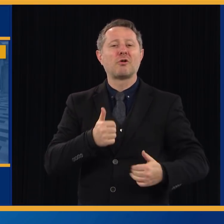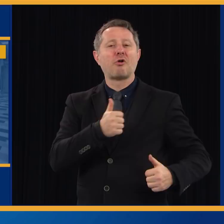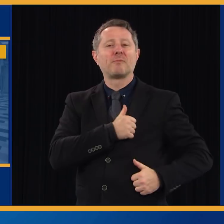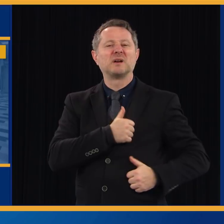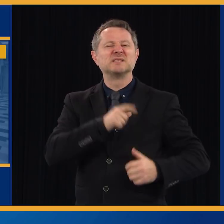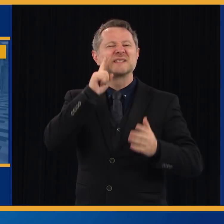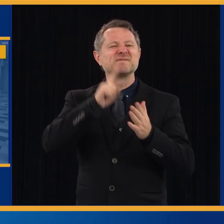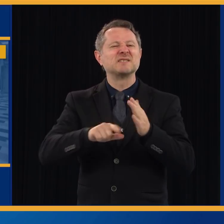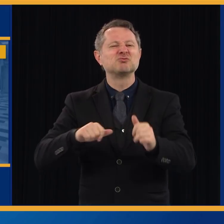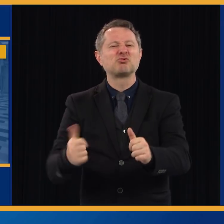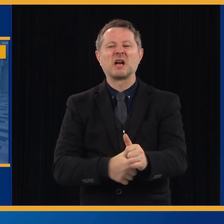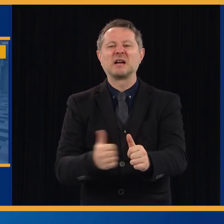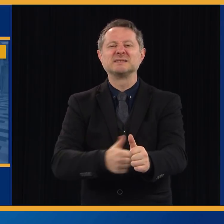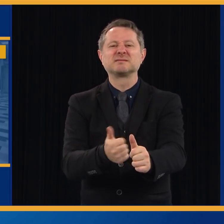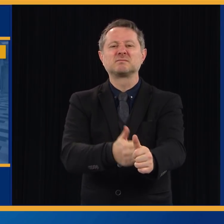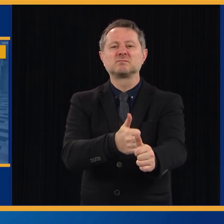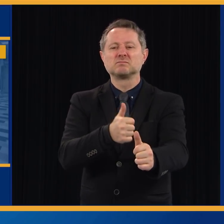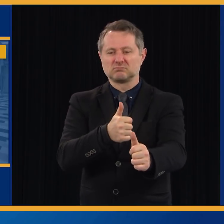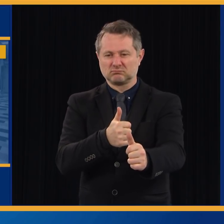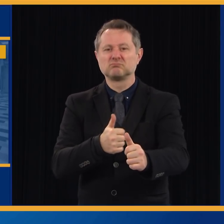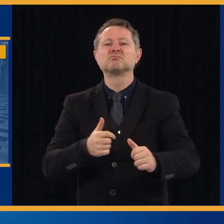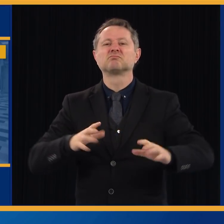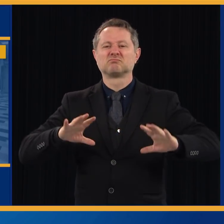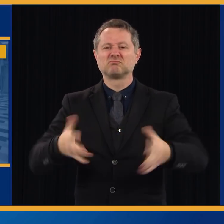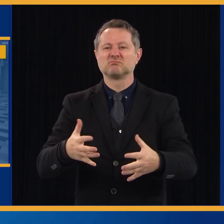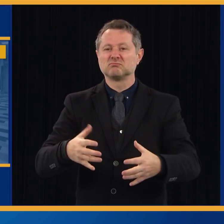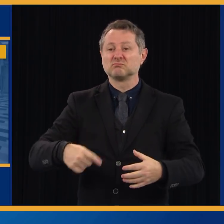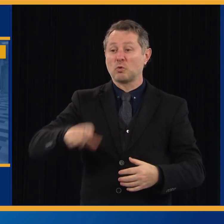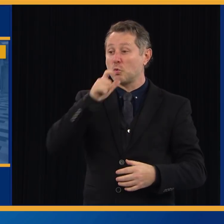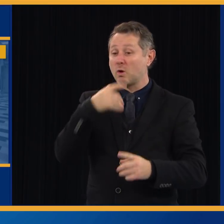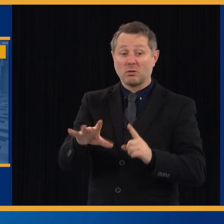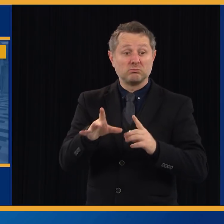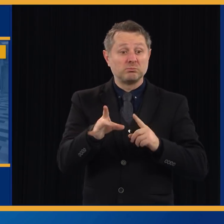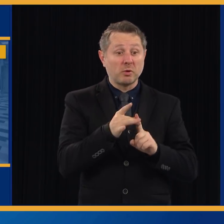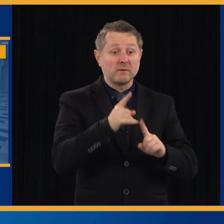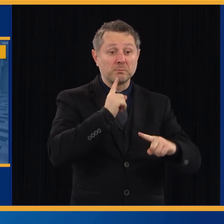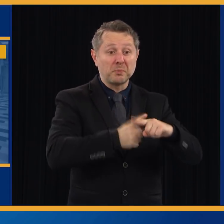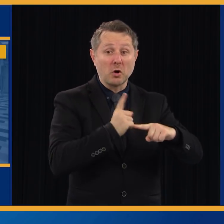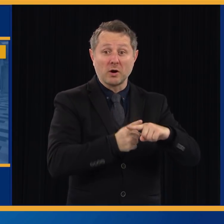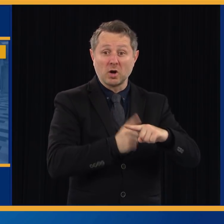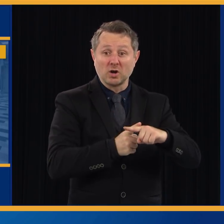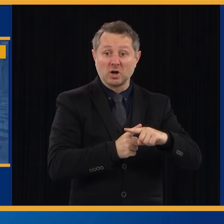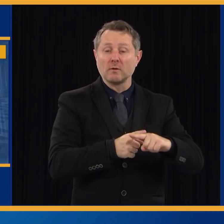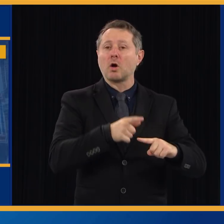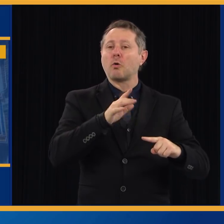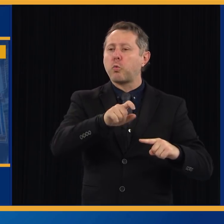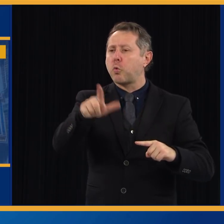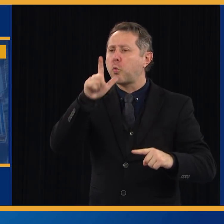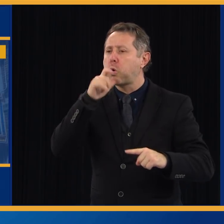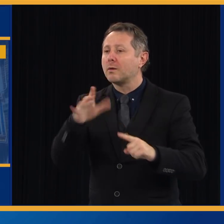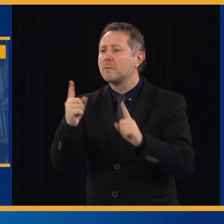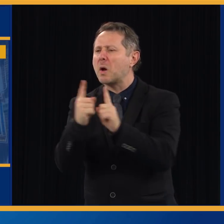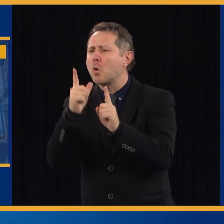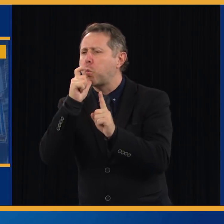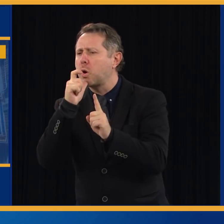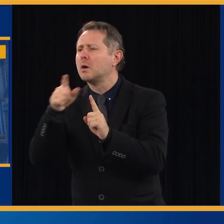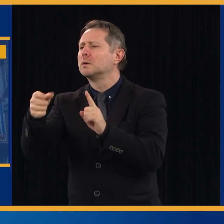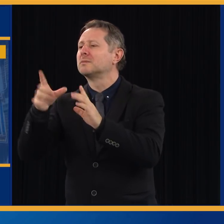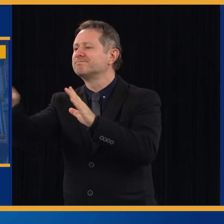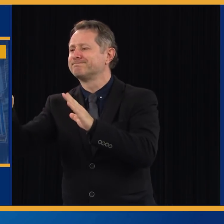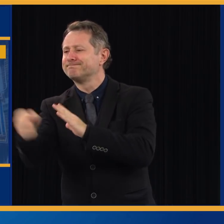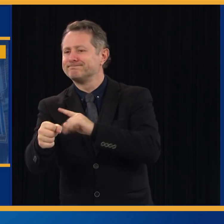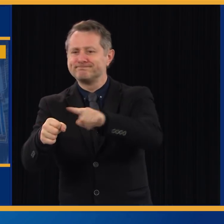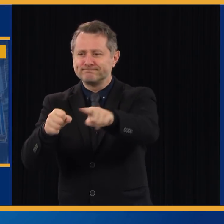then trace each person who tested positive, who did they contact, and then isolate those people who